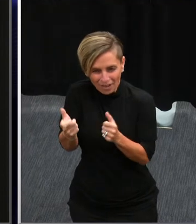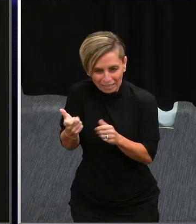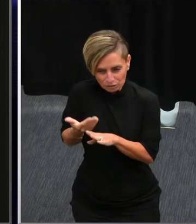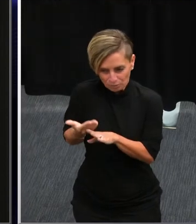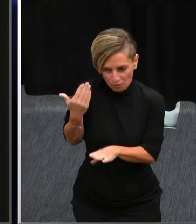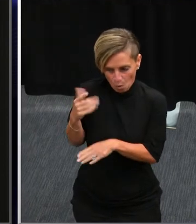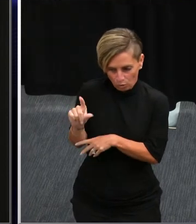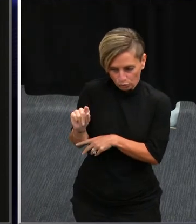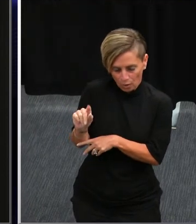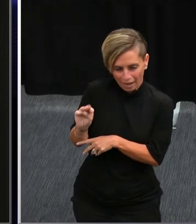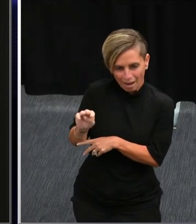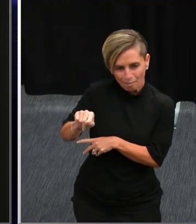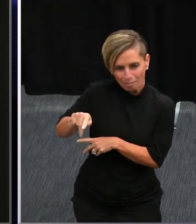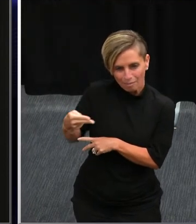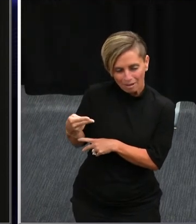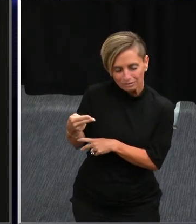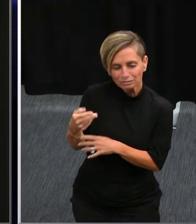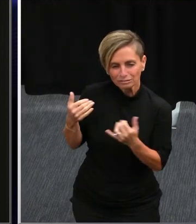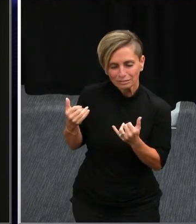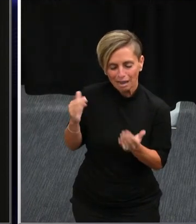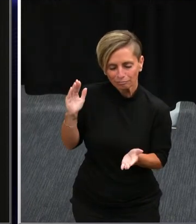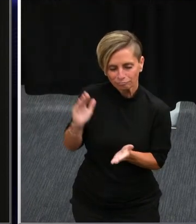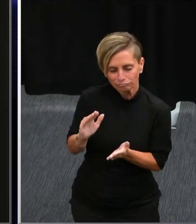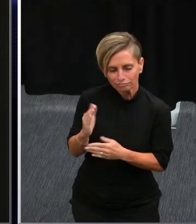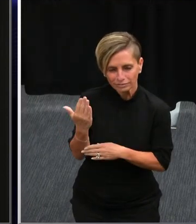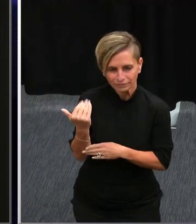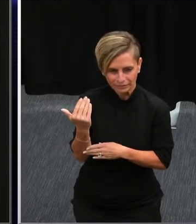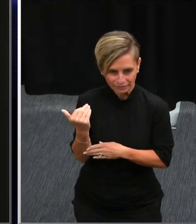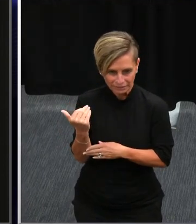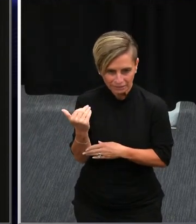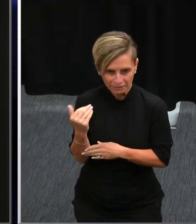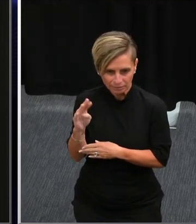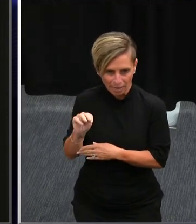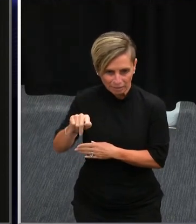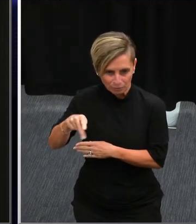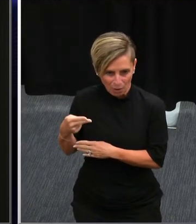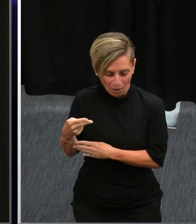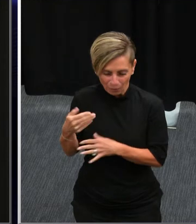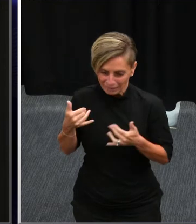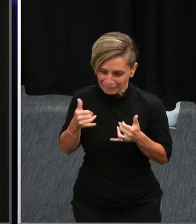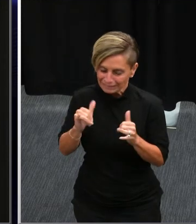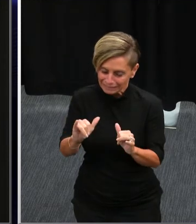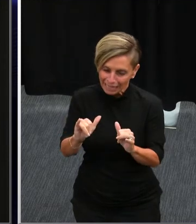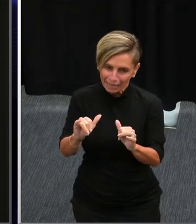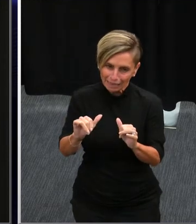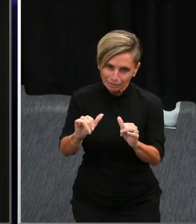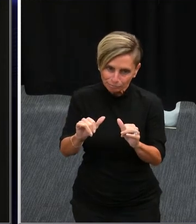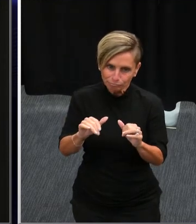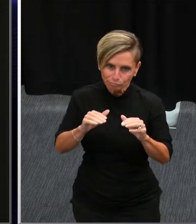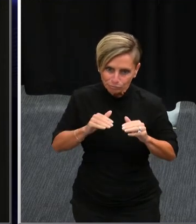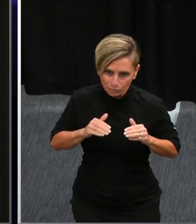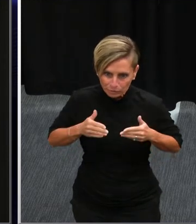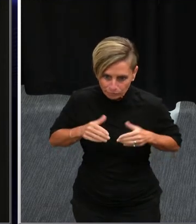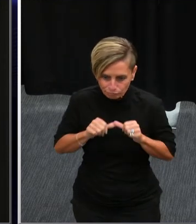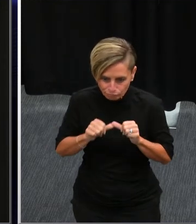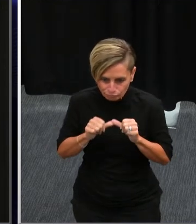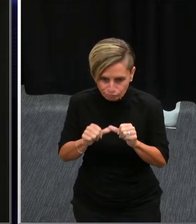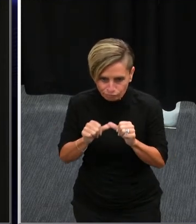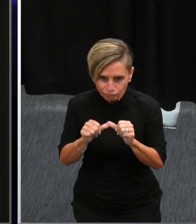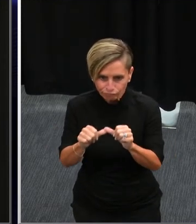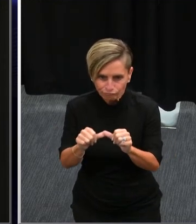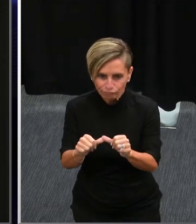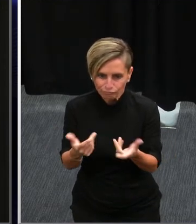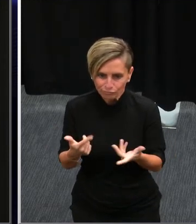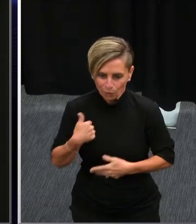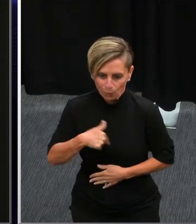an hour at one time. 15 is still a pretty good moving storm, and so we'll take that as compared to some of the other storms that we